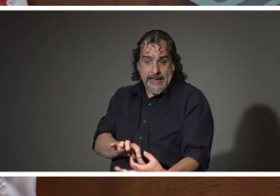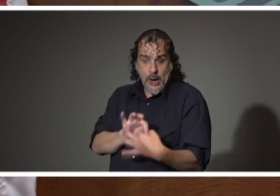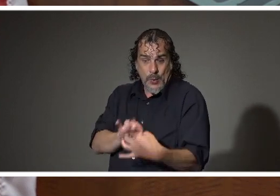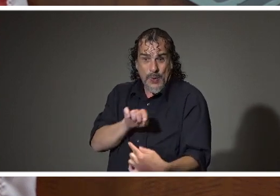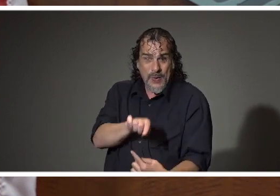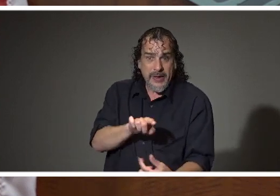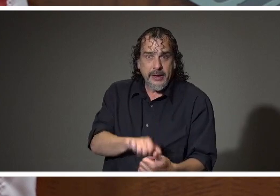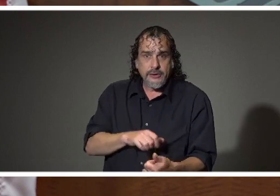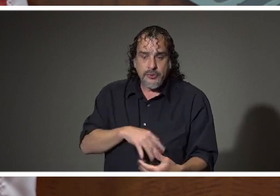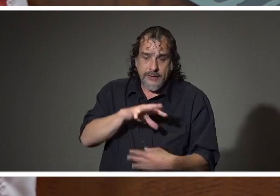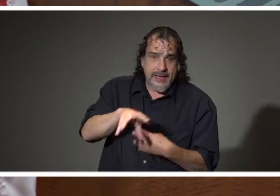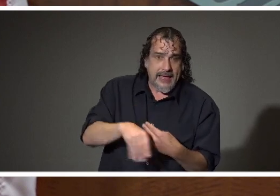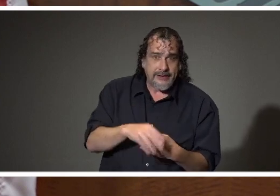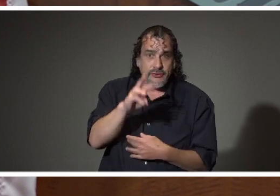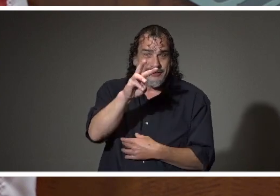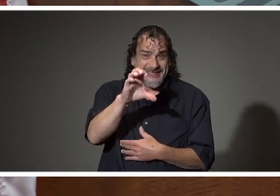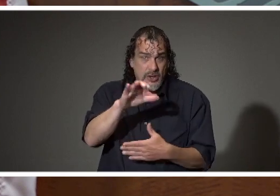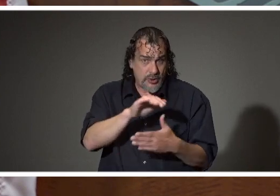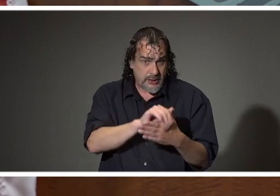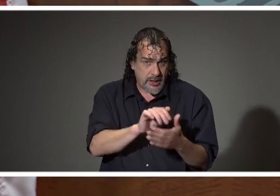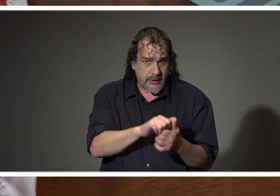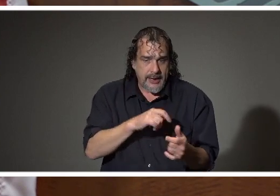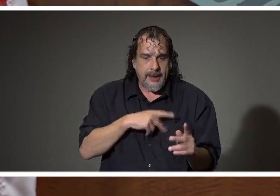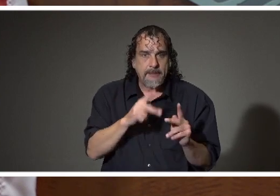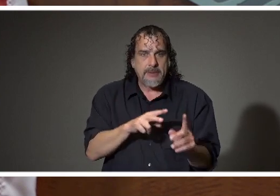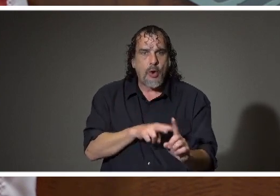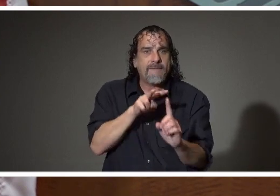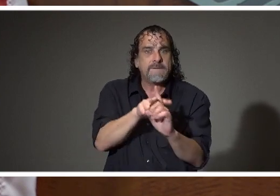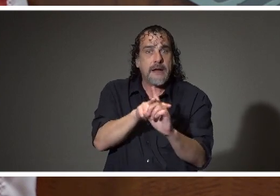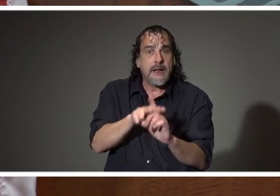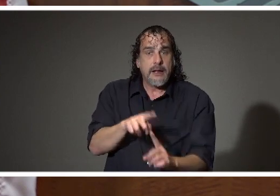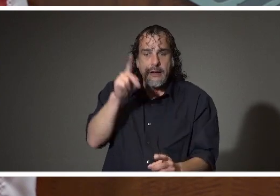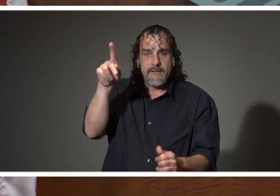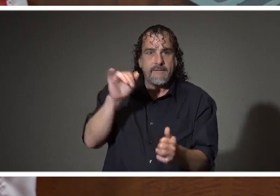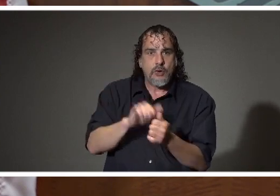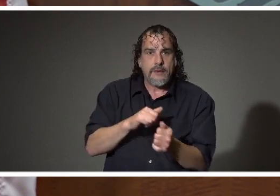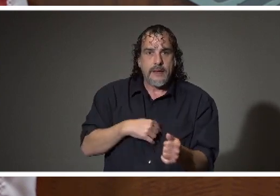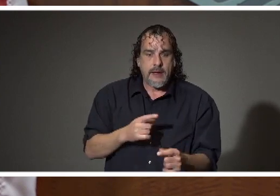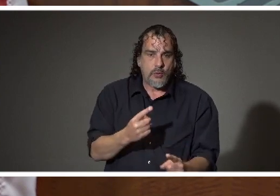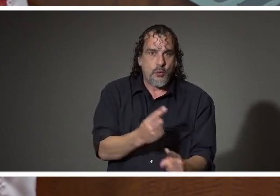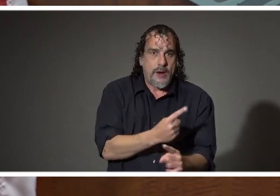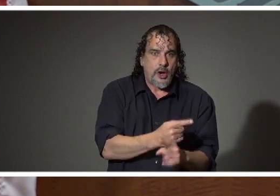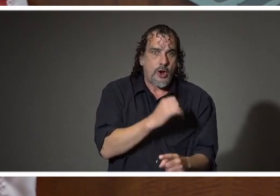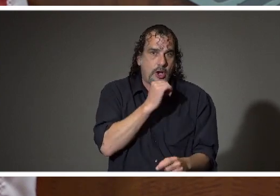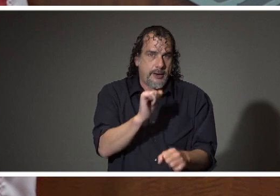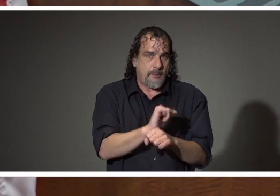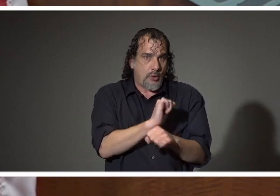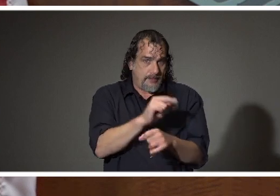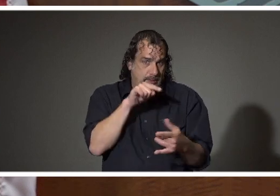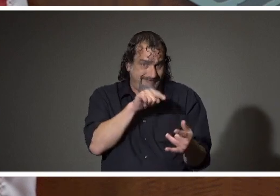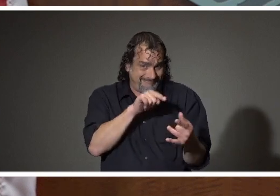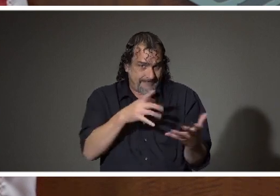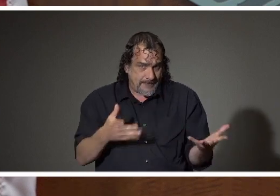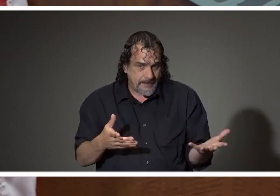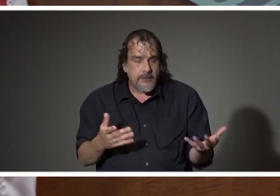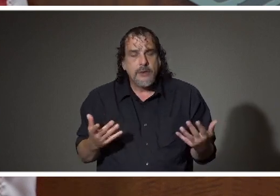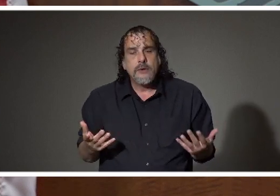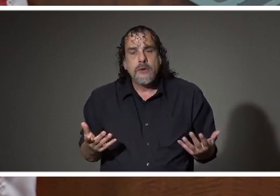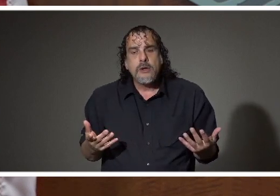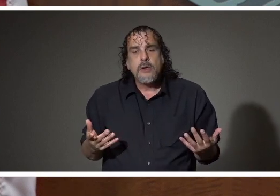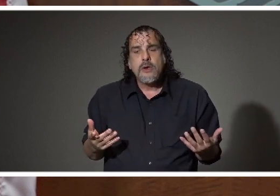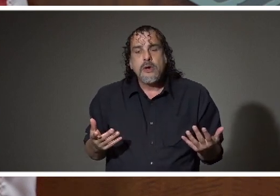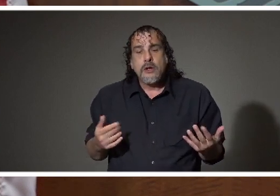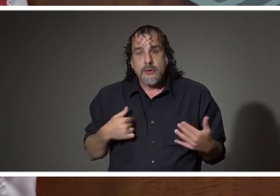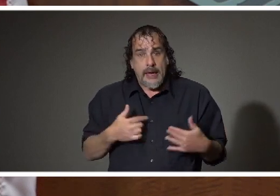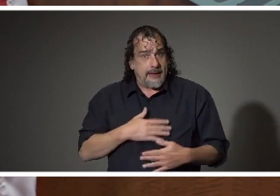the extra $600 and the people filing and are eligible for the regular unemployment insurance program. So I'm